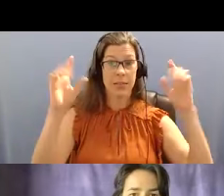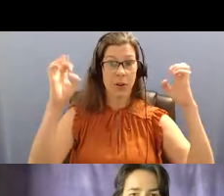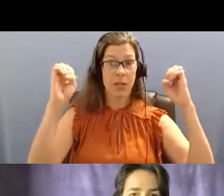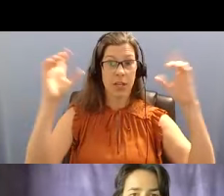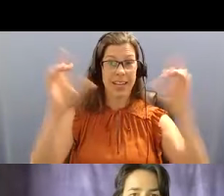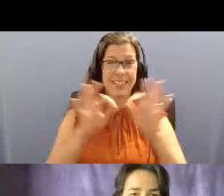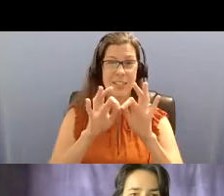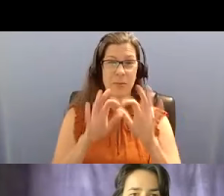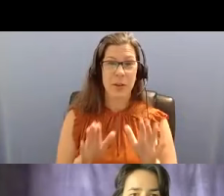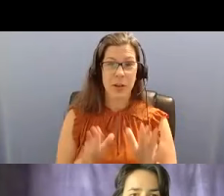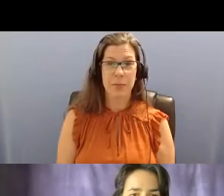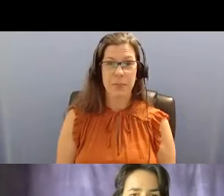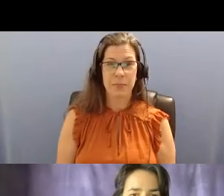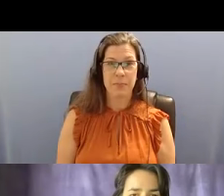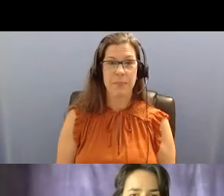interpreter.